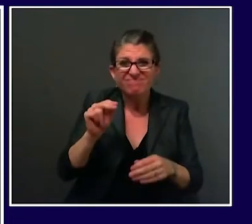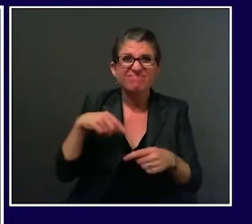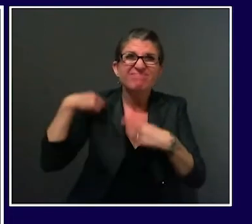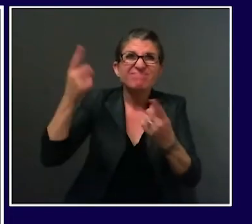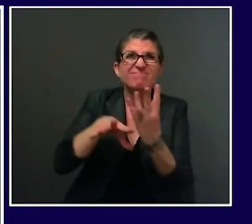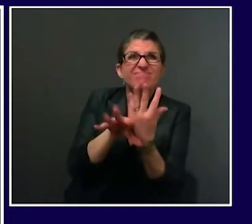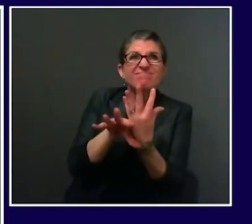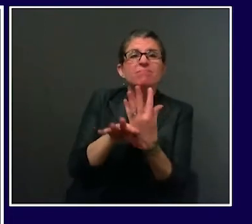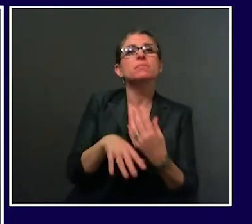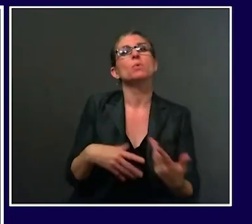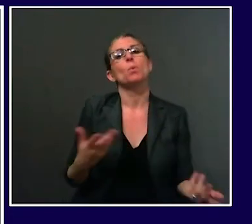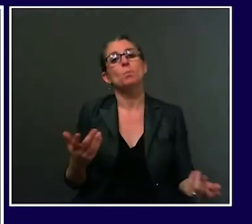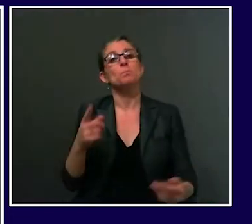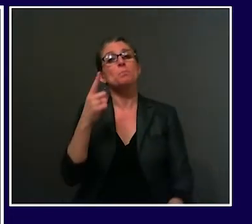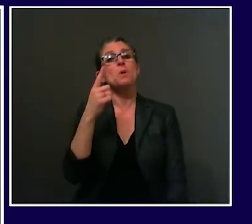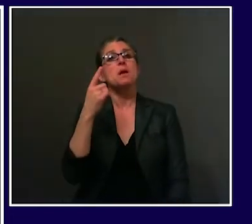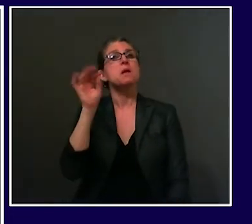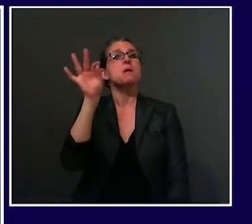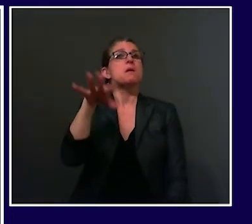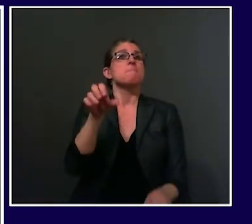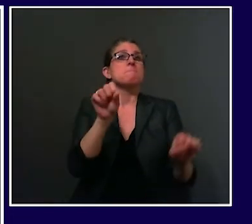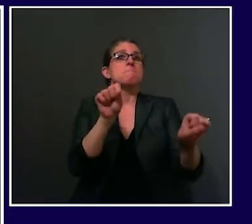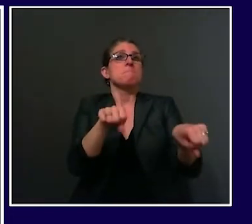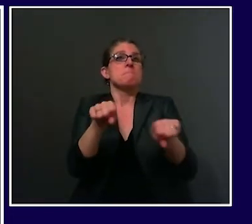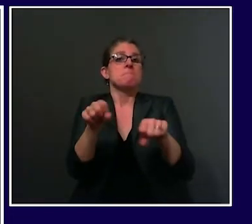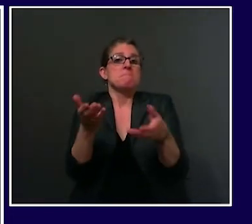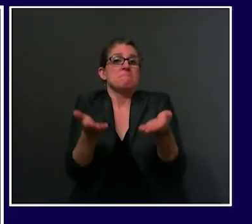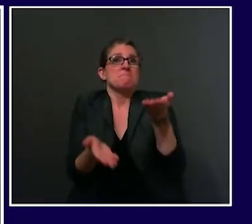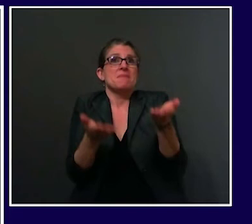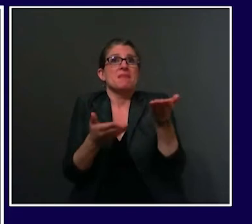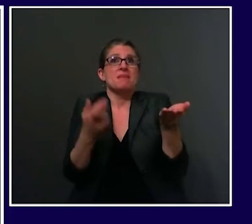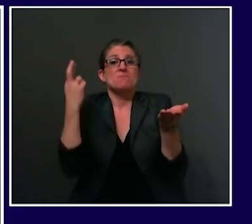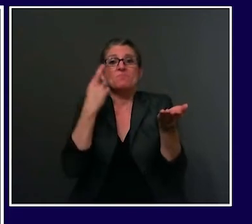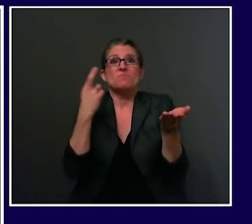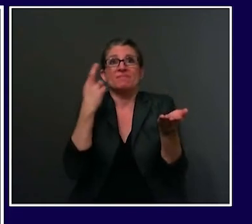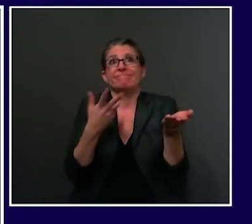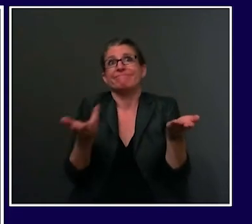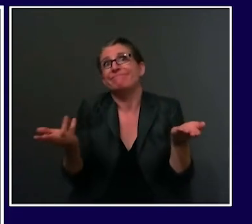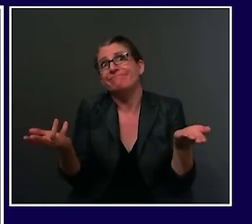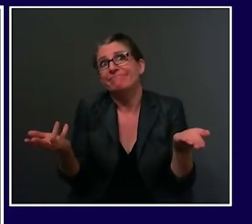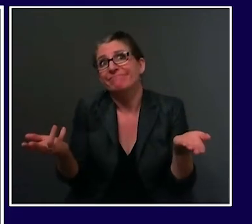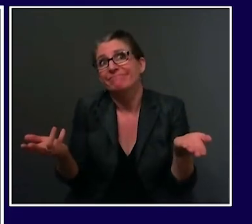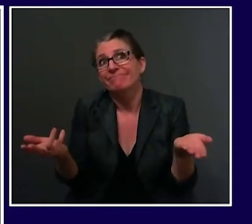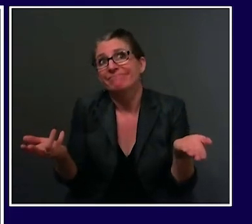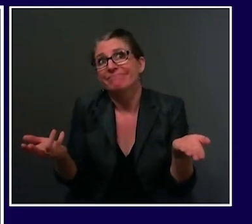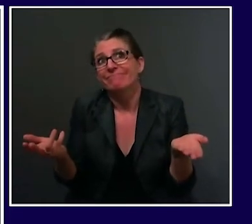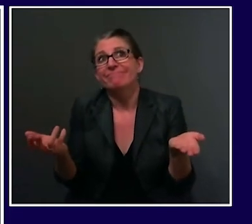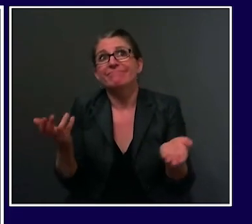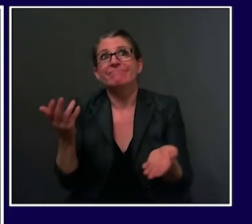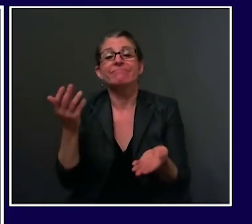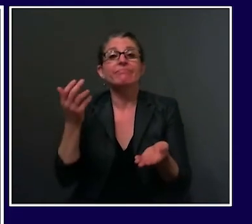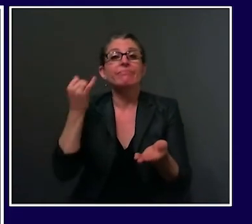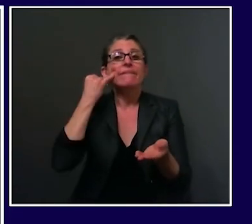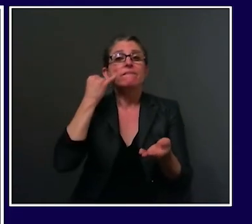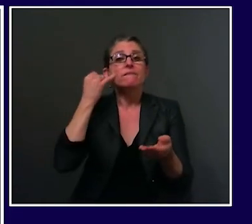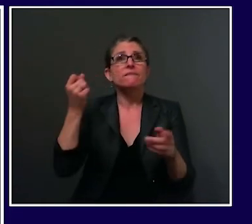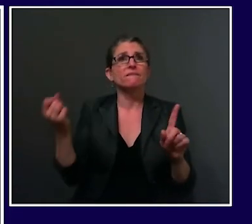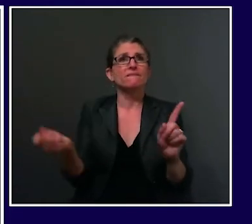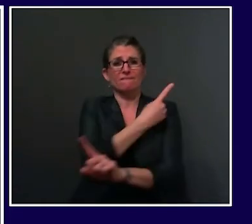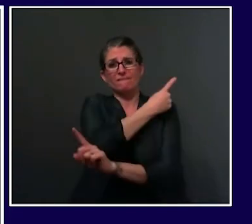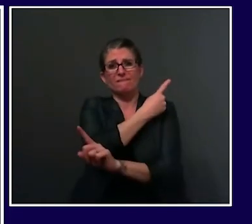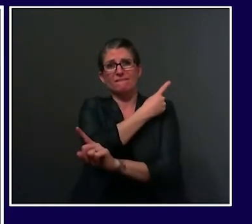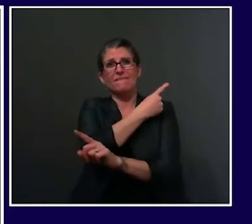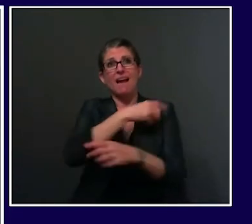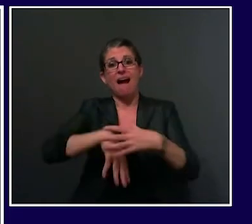They've all been at a separate location outside of the EOC. I can report,